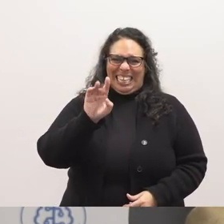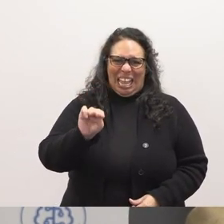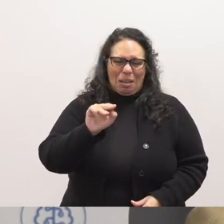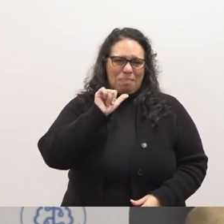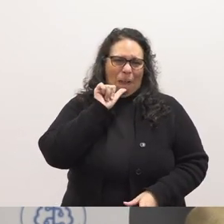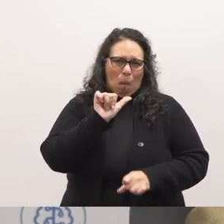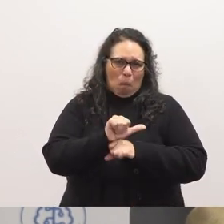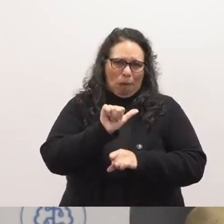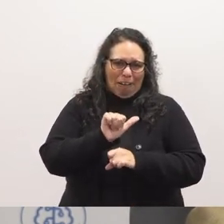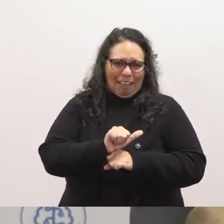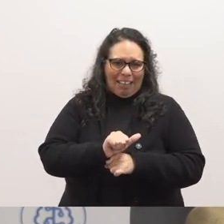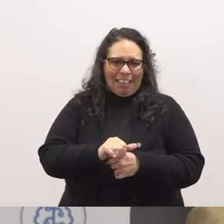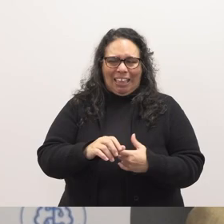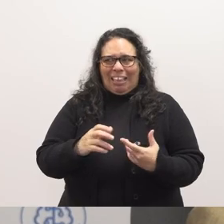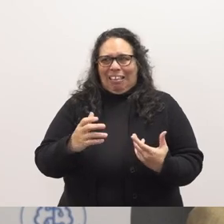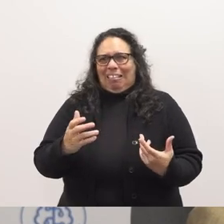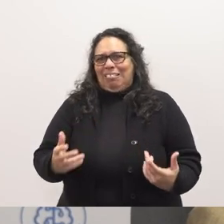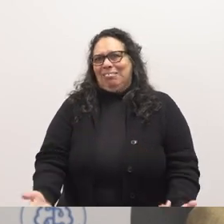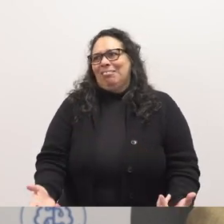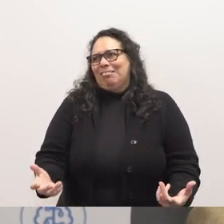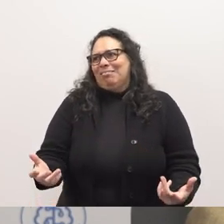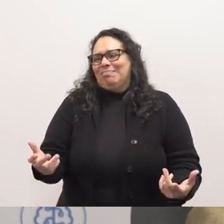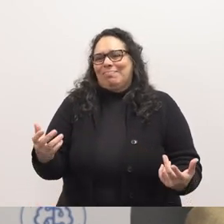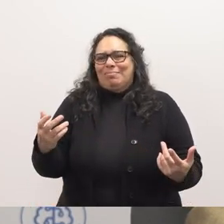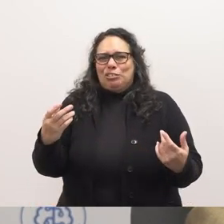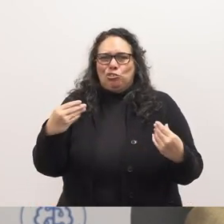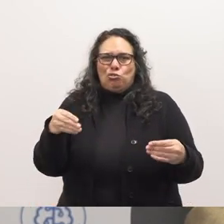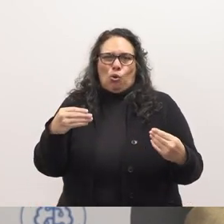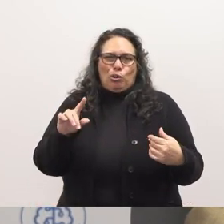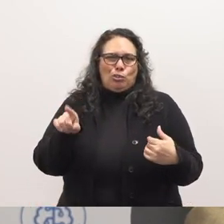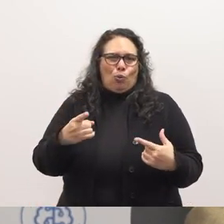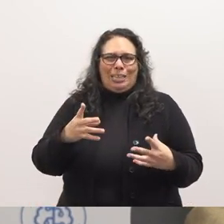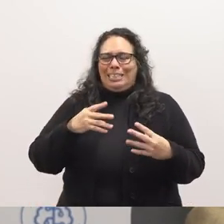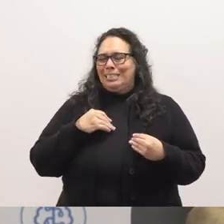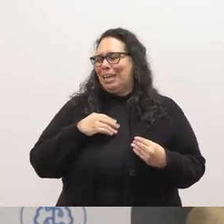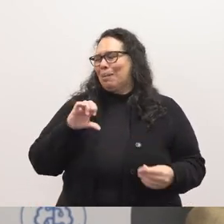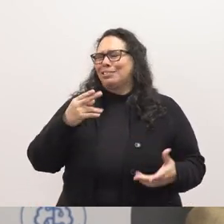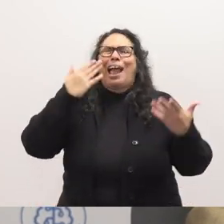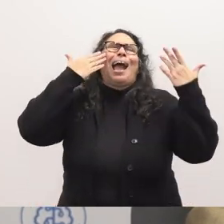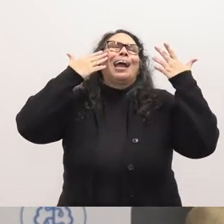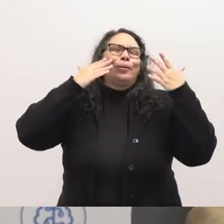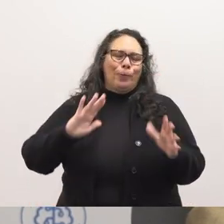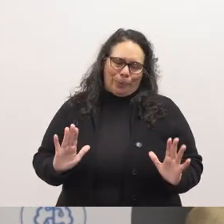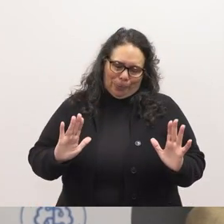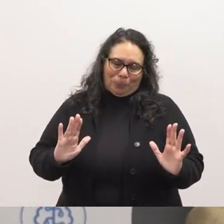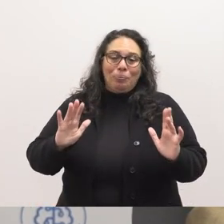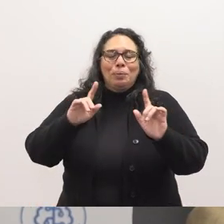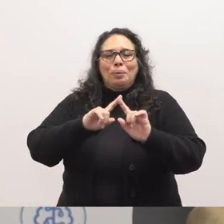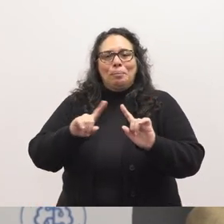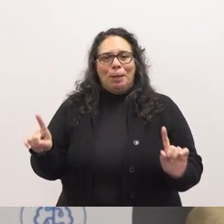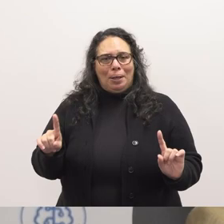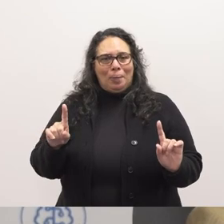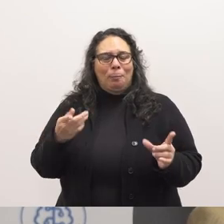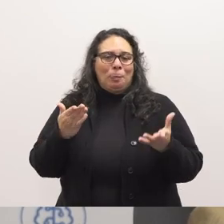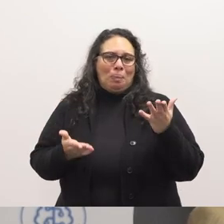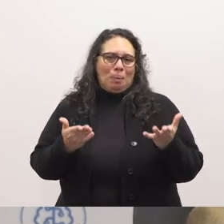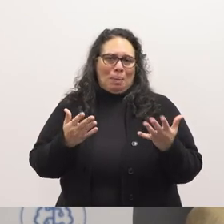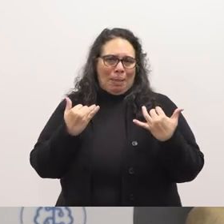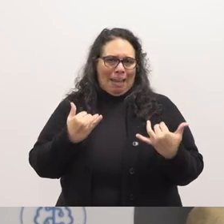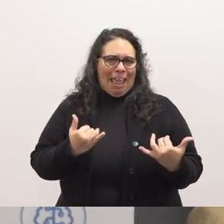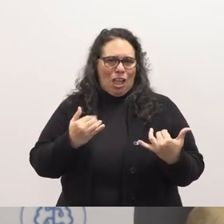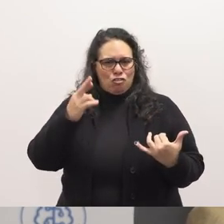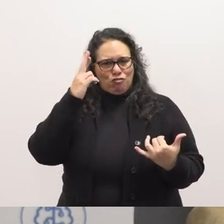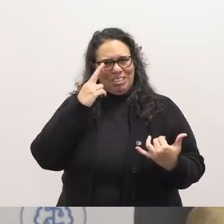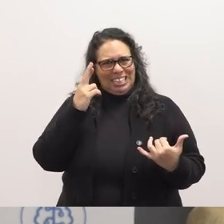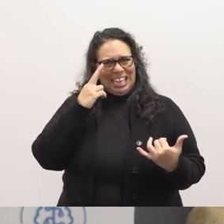that kind of stores might, you know, only accept cash. I don't know, but maybe now I'm realizing